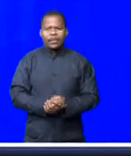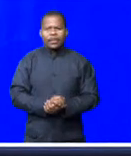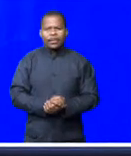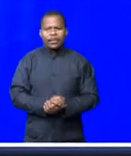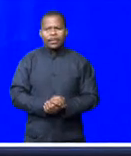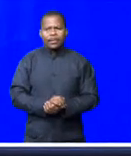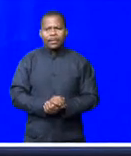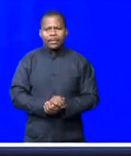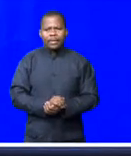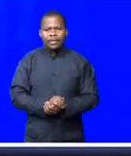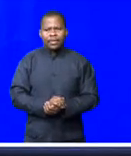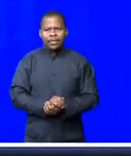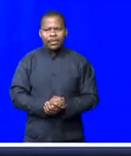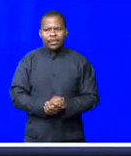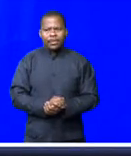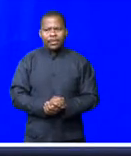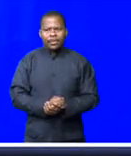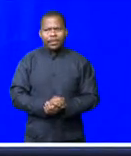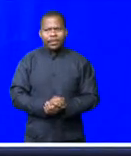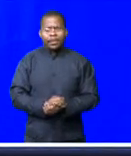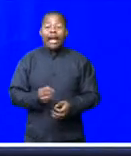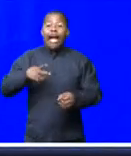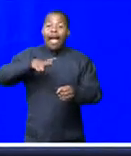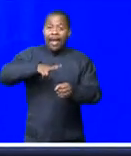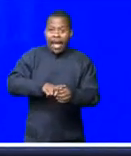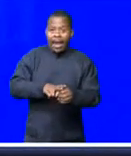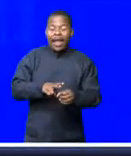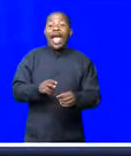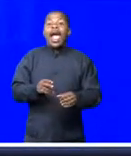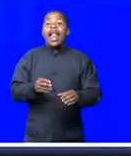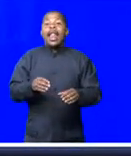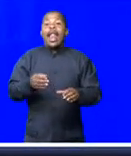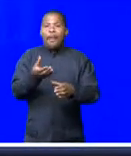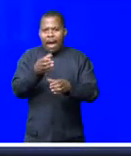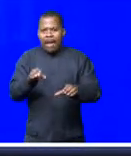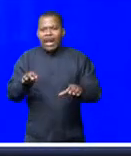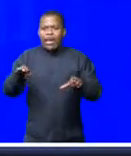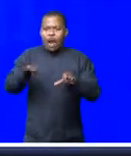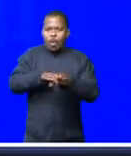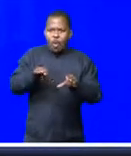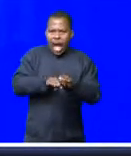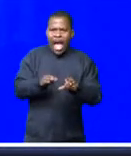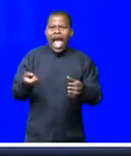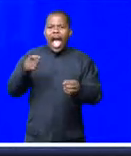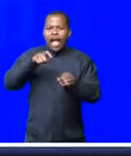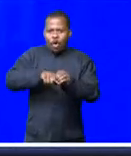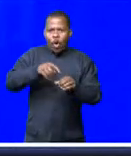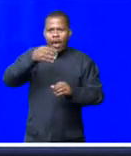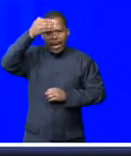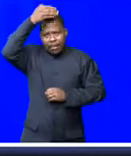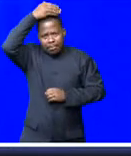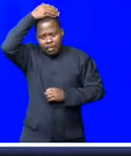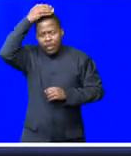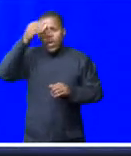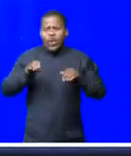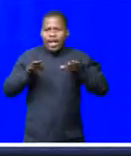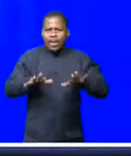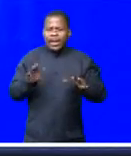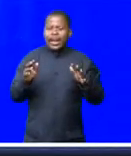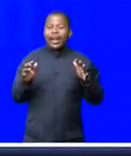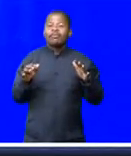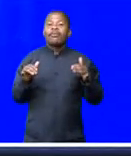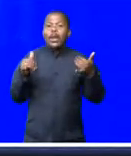I treasure the friendships we have built over these past 70 years and look